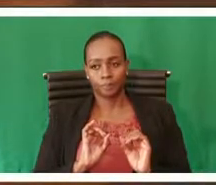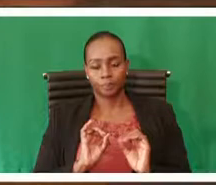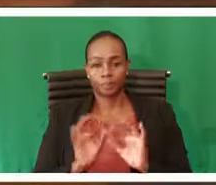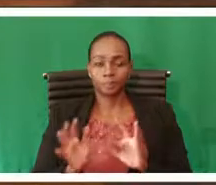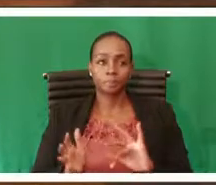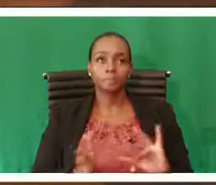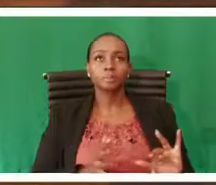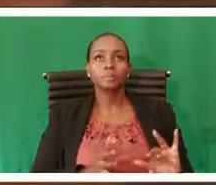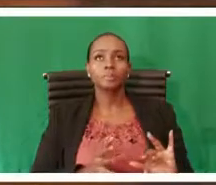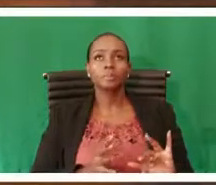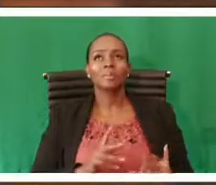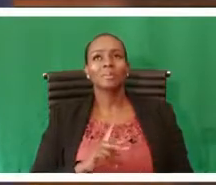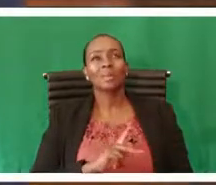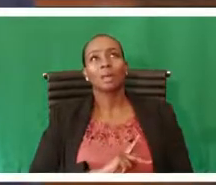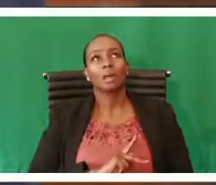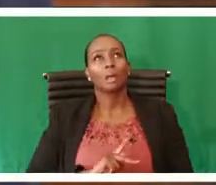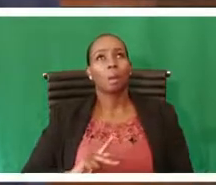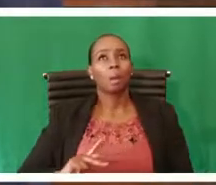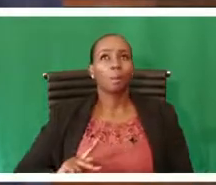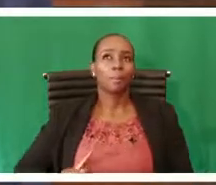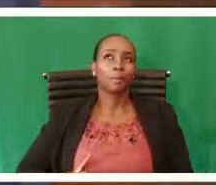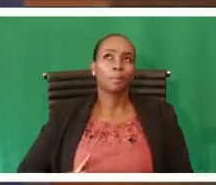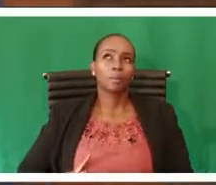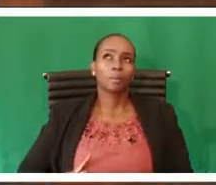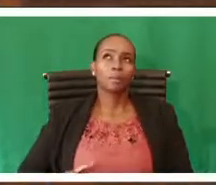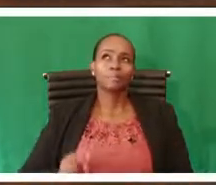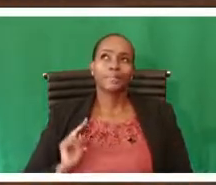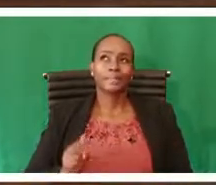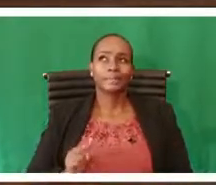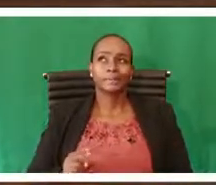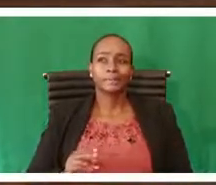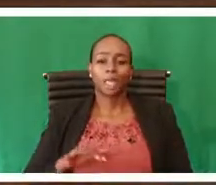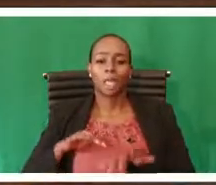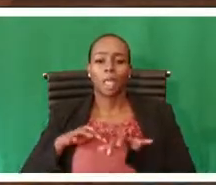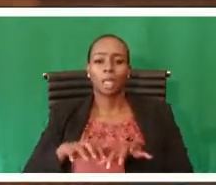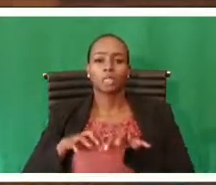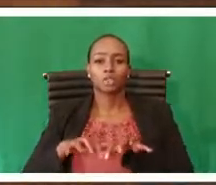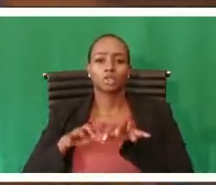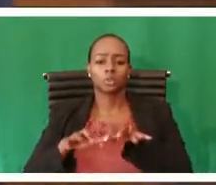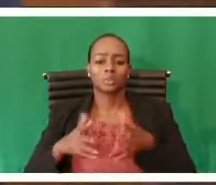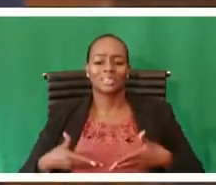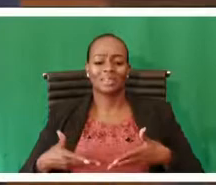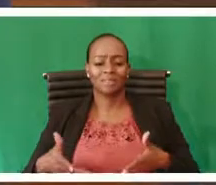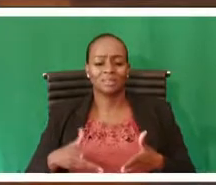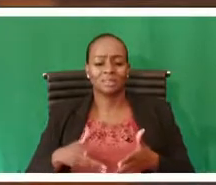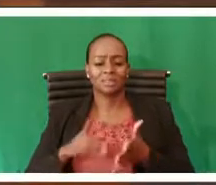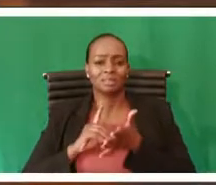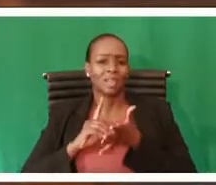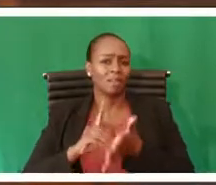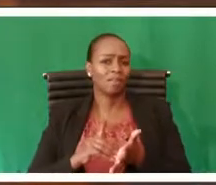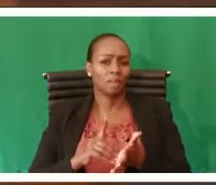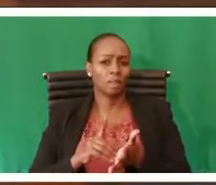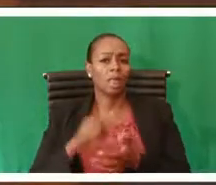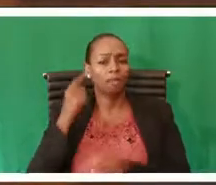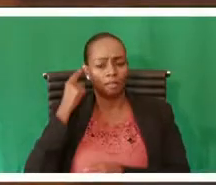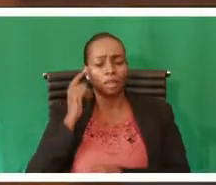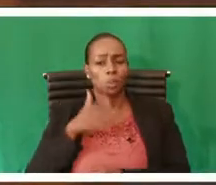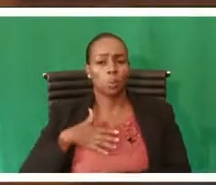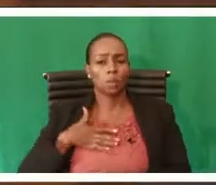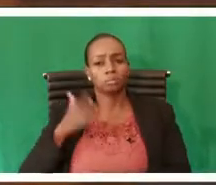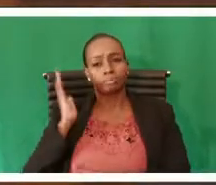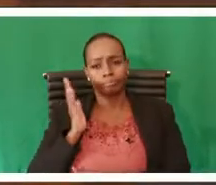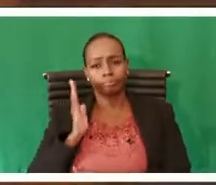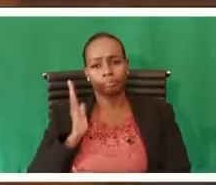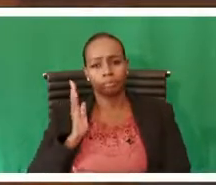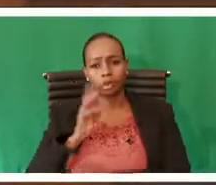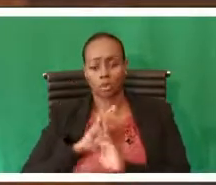Premier, the service delivery protest, I think is an issue that you might want to talk to. I don't see, you